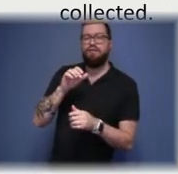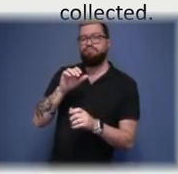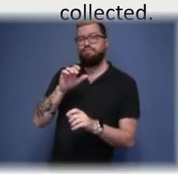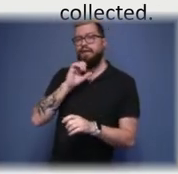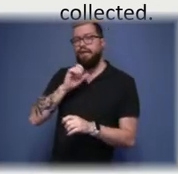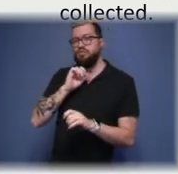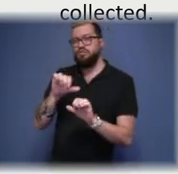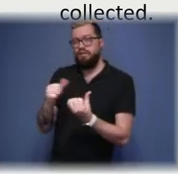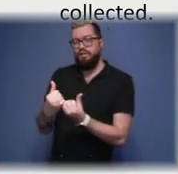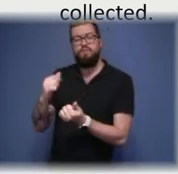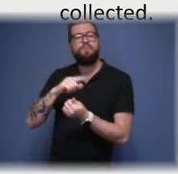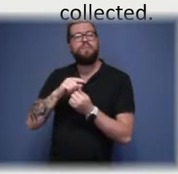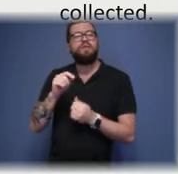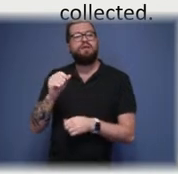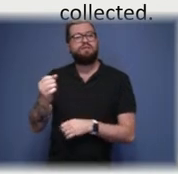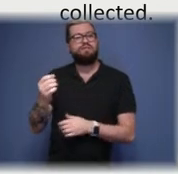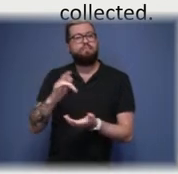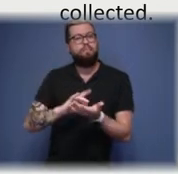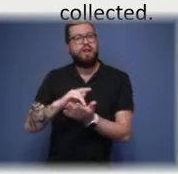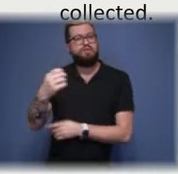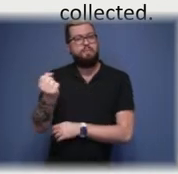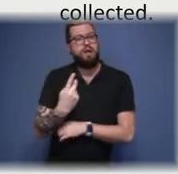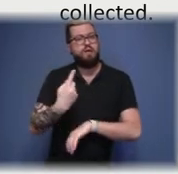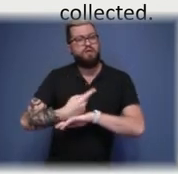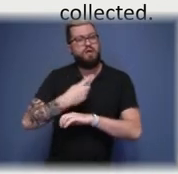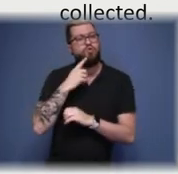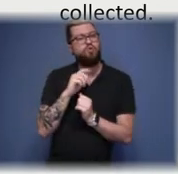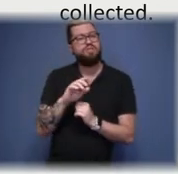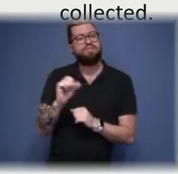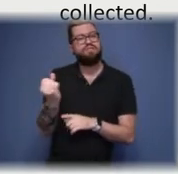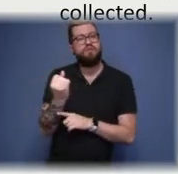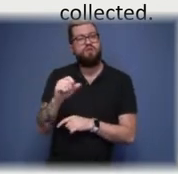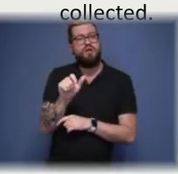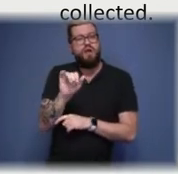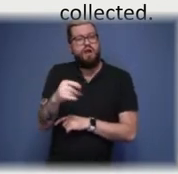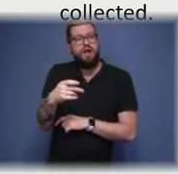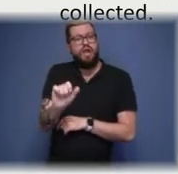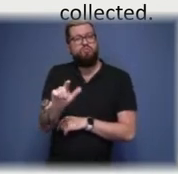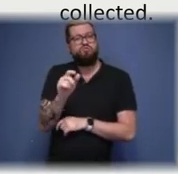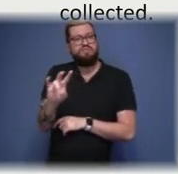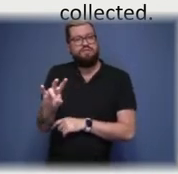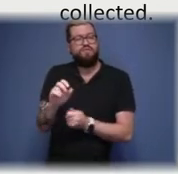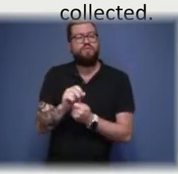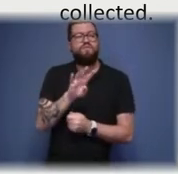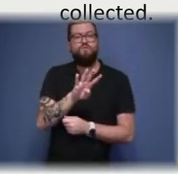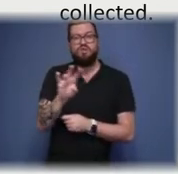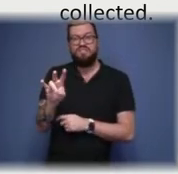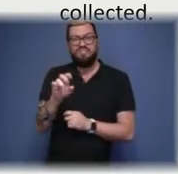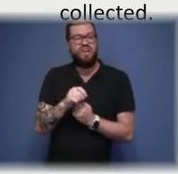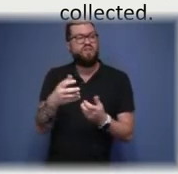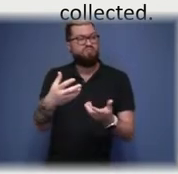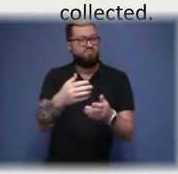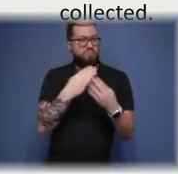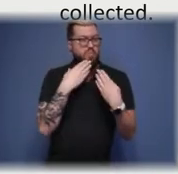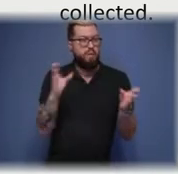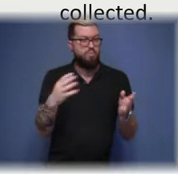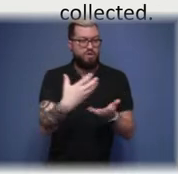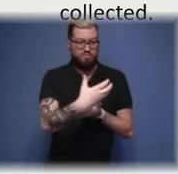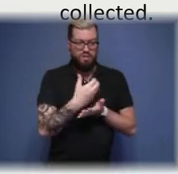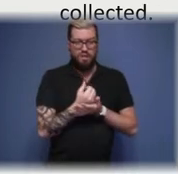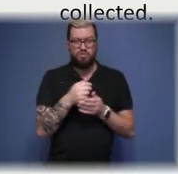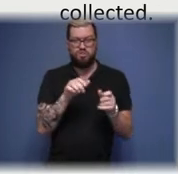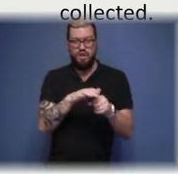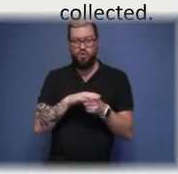Day is Saturday, April 27th from 10 to 2. We have 47 public collection sites. Many are at local police departments,